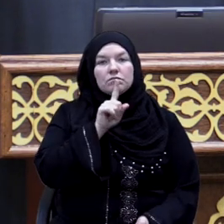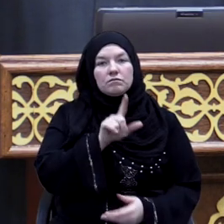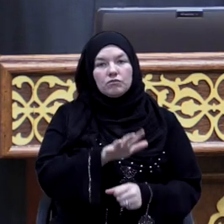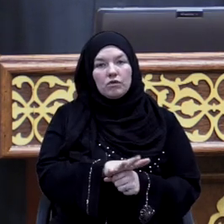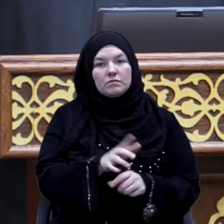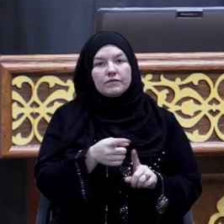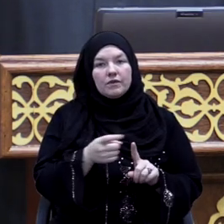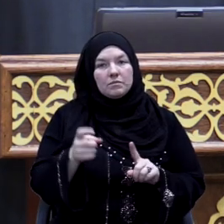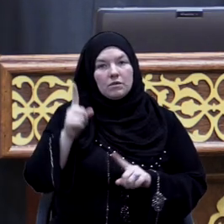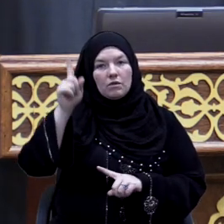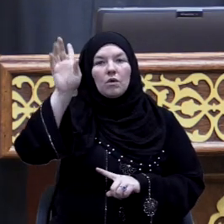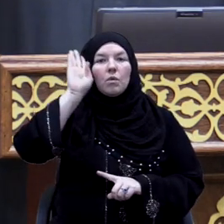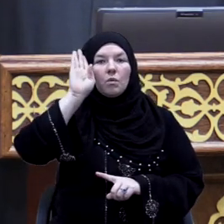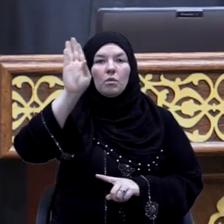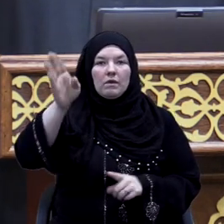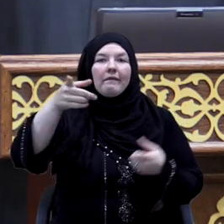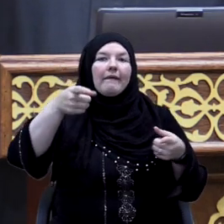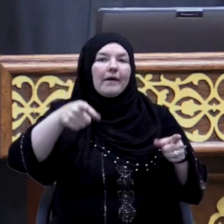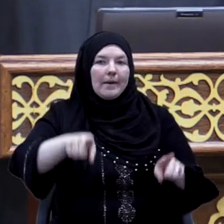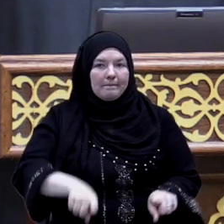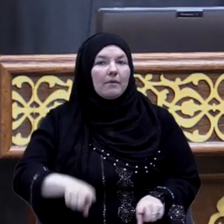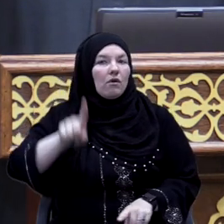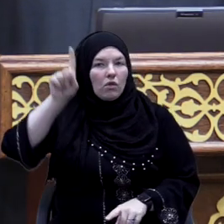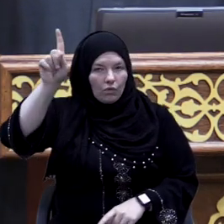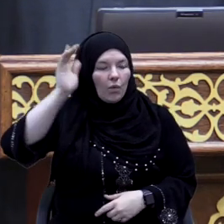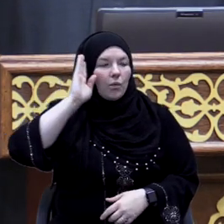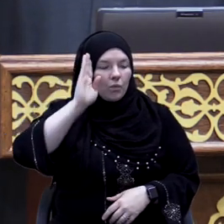Allah will come to pass. It is true.